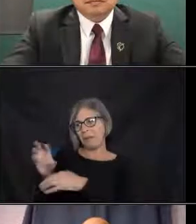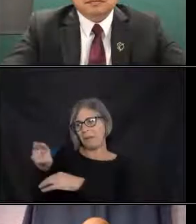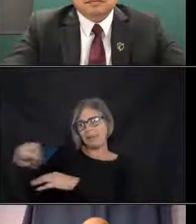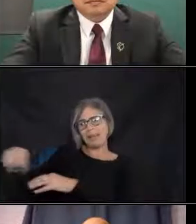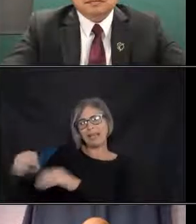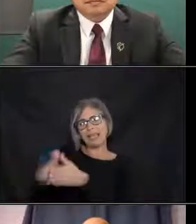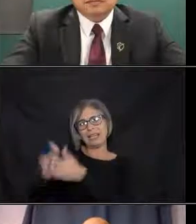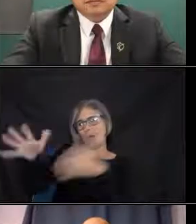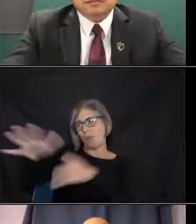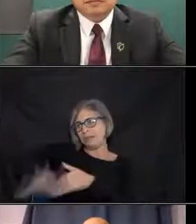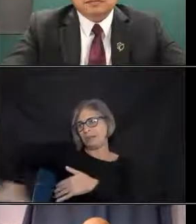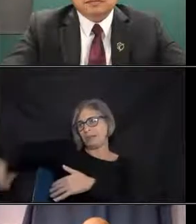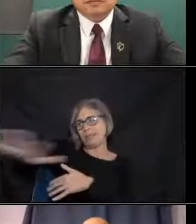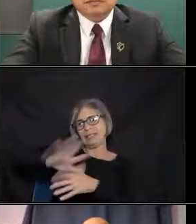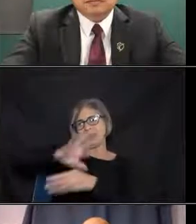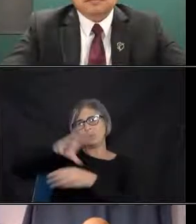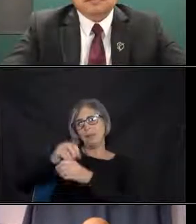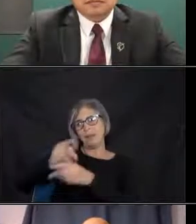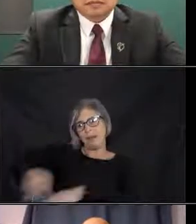open spaces within parks